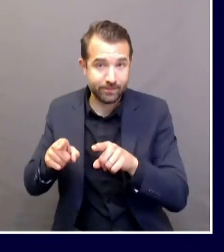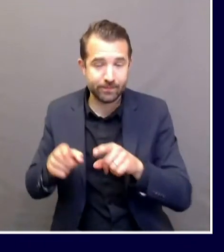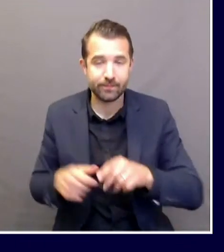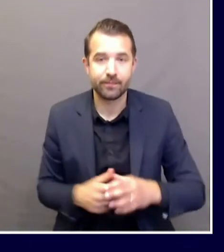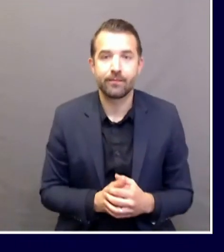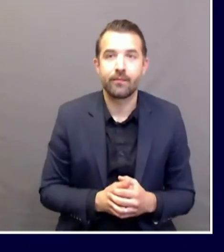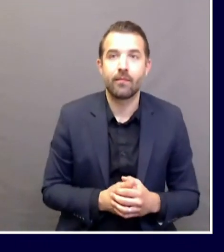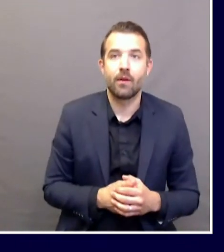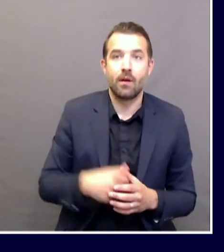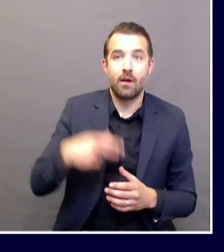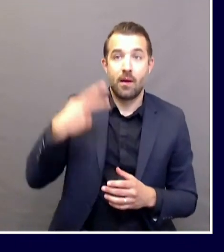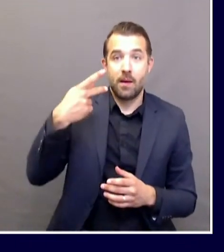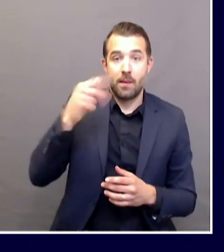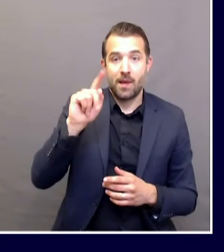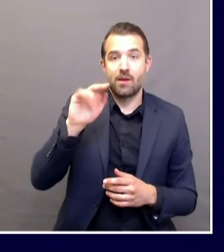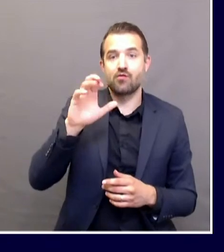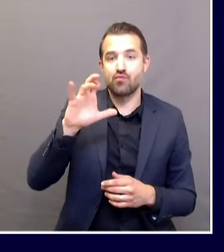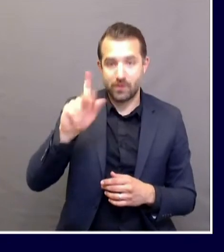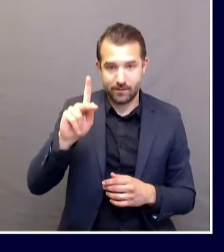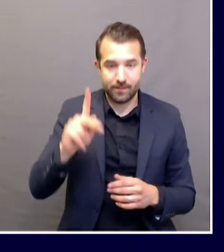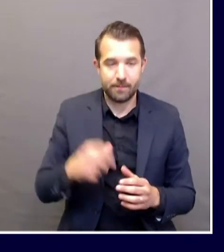Whittle next.